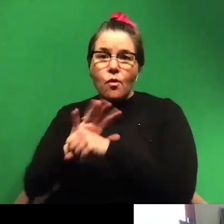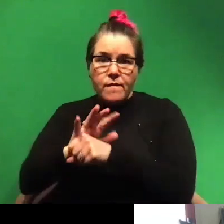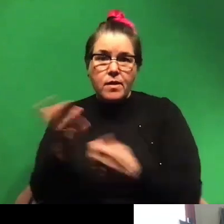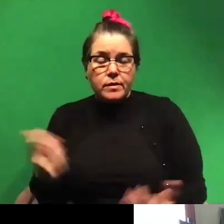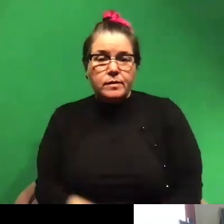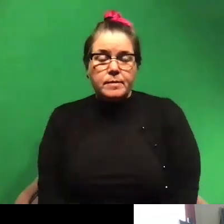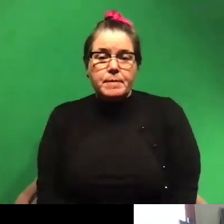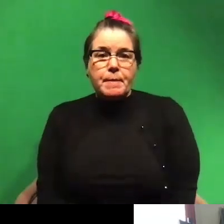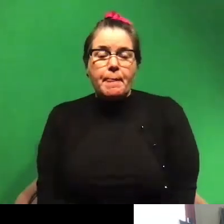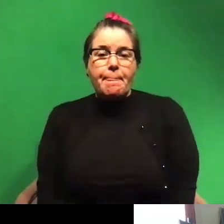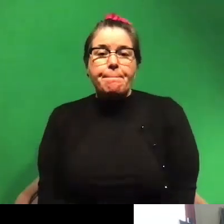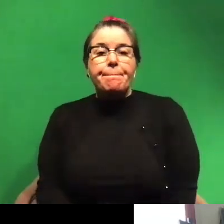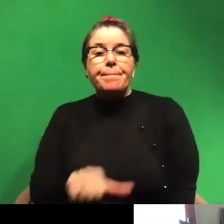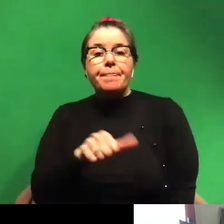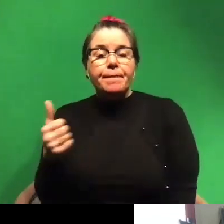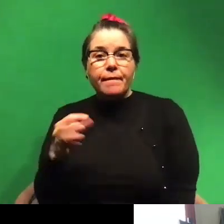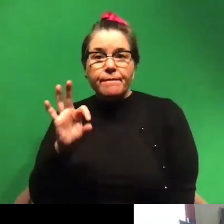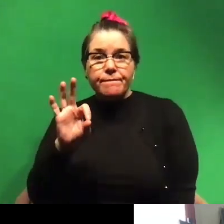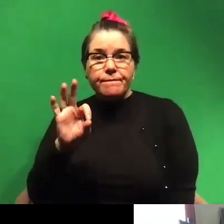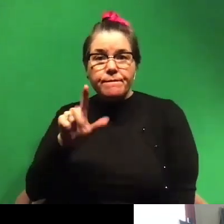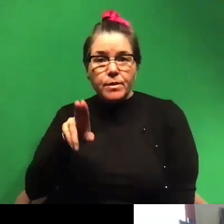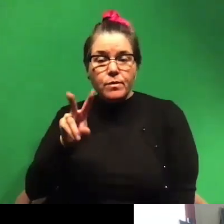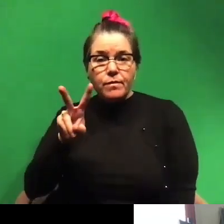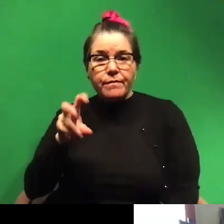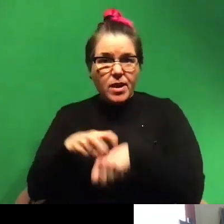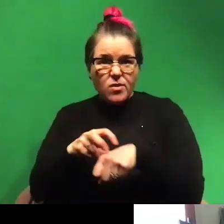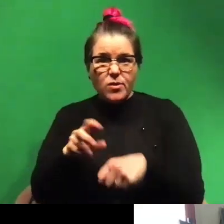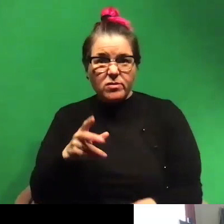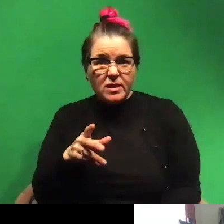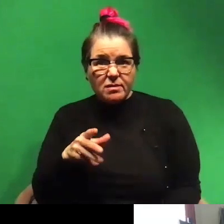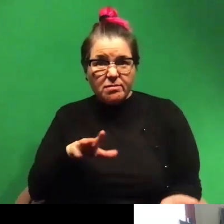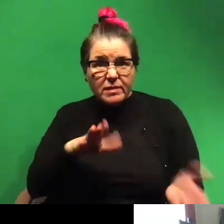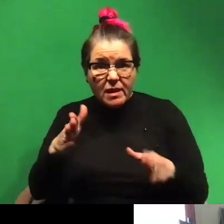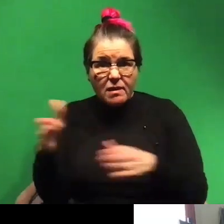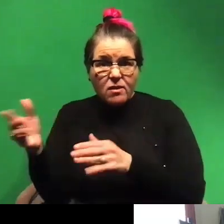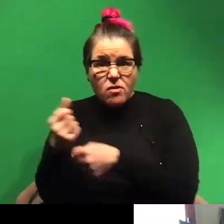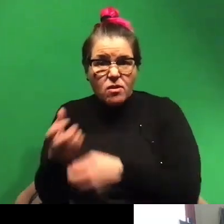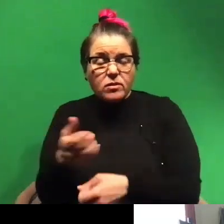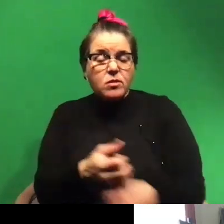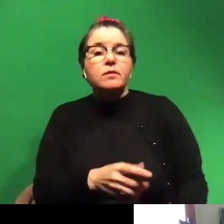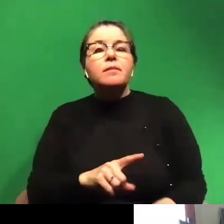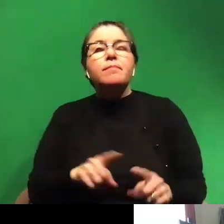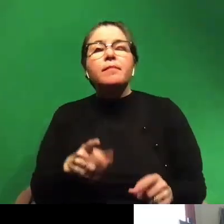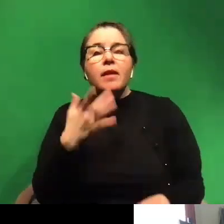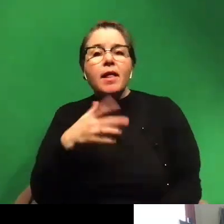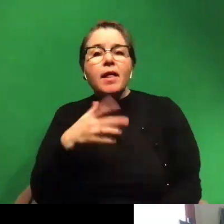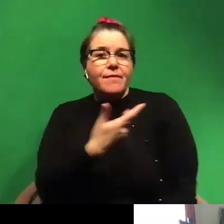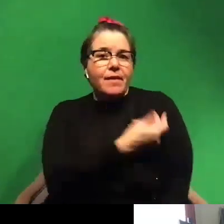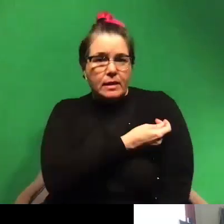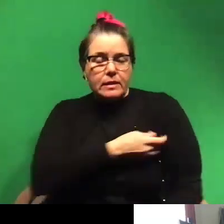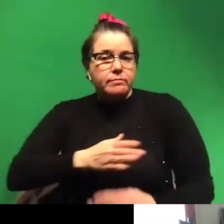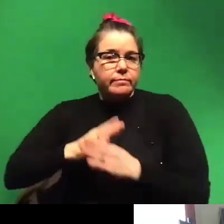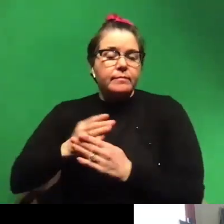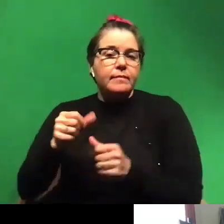coronavirus. Another one would be the flu virus. That's really deadly, but fortunately we have vaccines to keep us